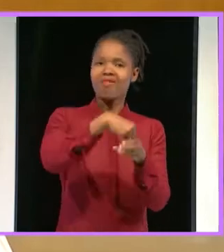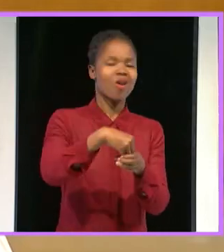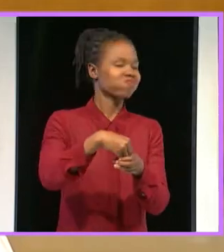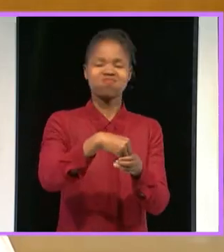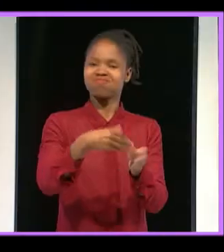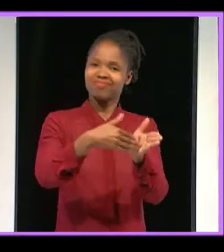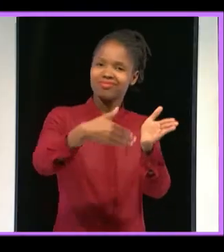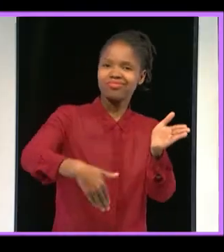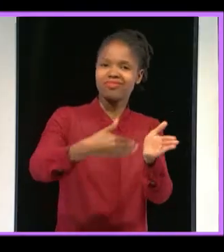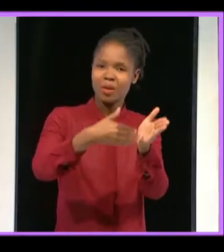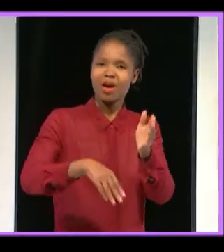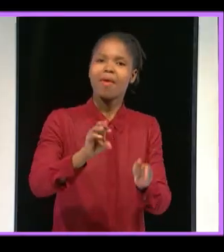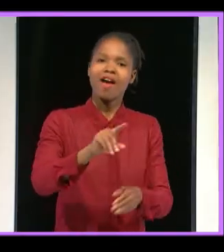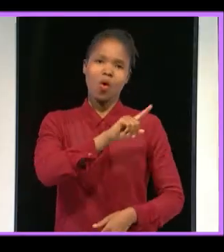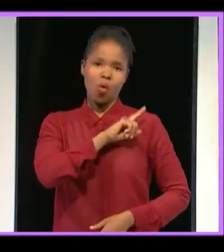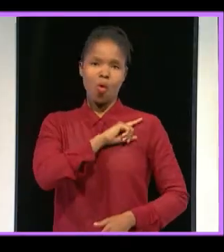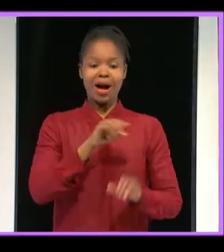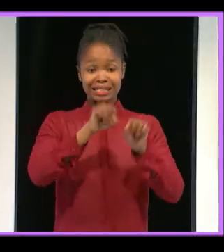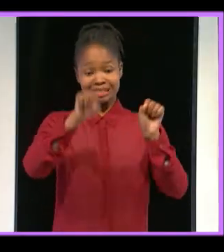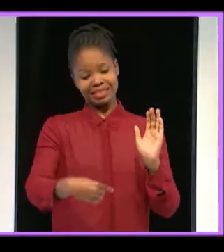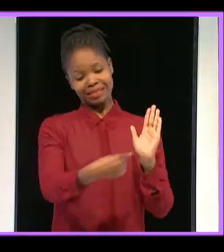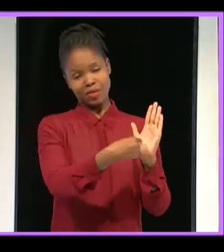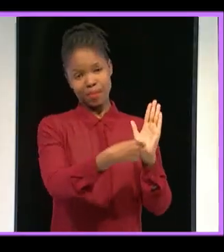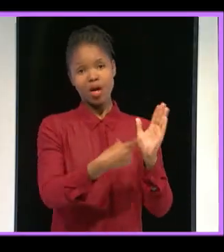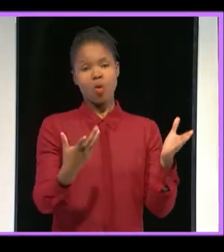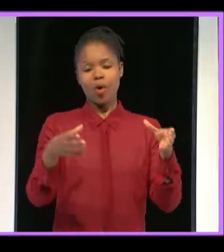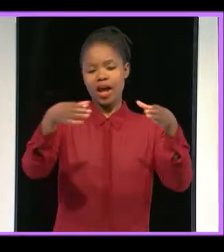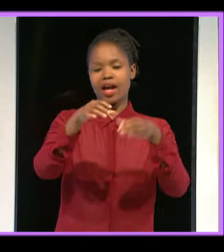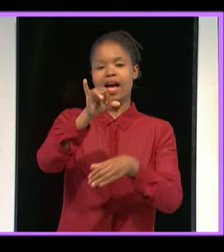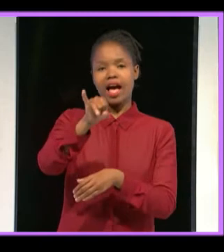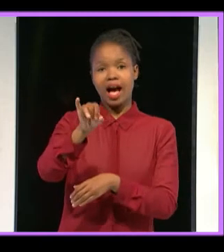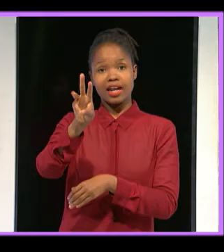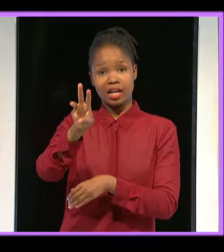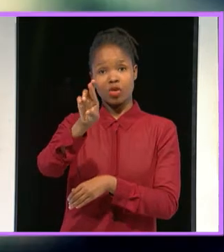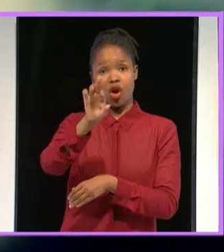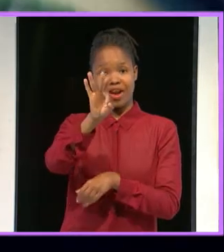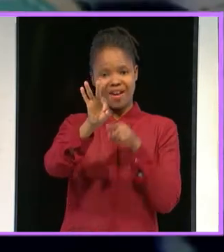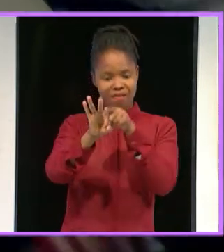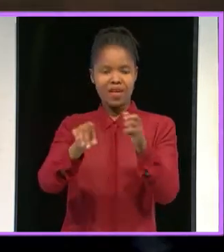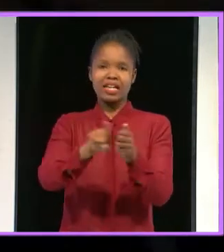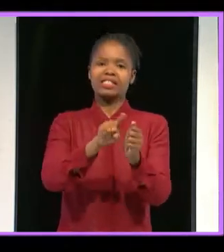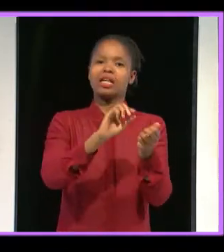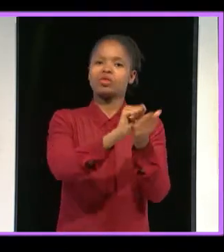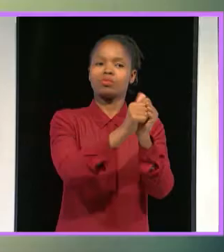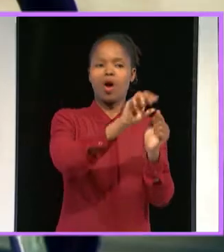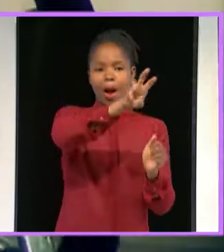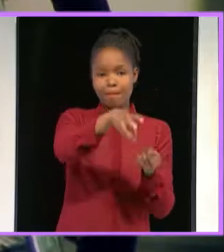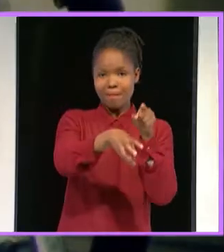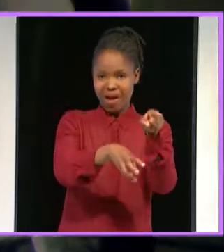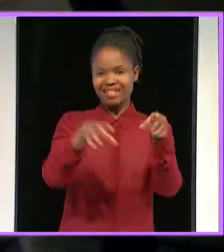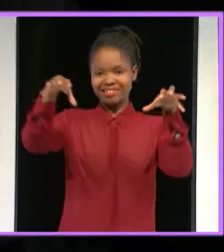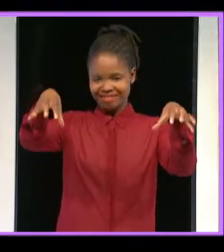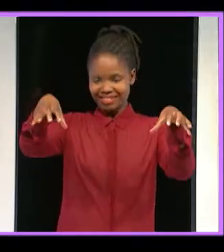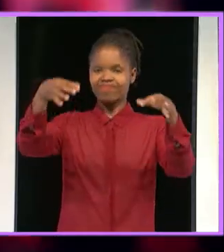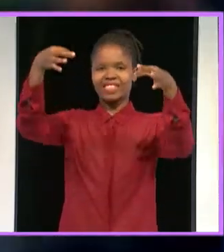wheelchair rugby as prescribed by the IWRF and Paralympic sport. Rugby League in itself